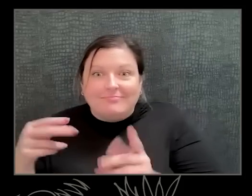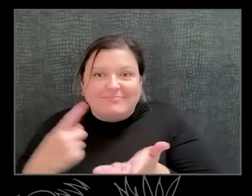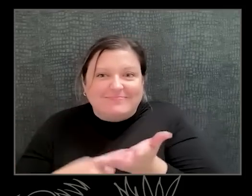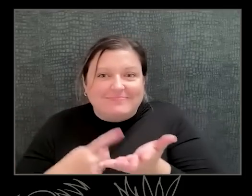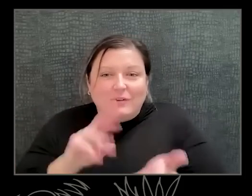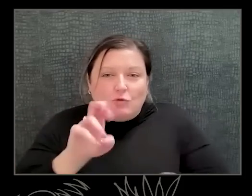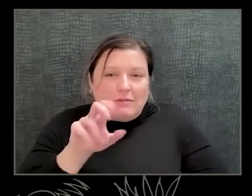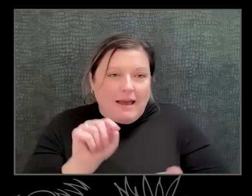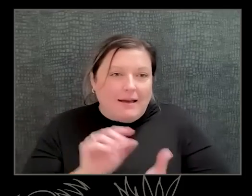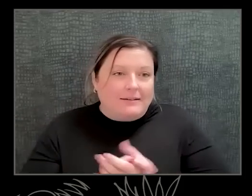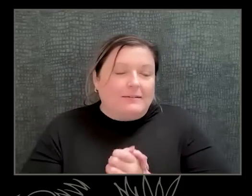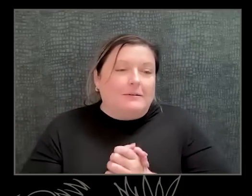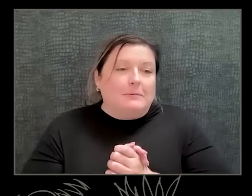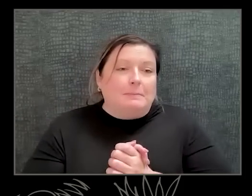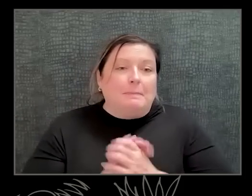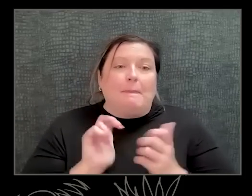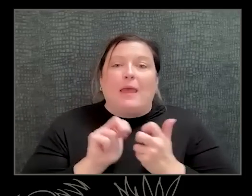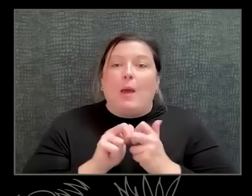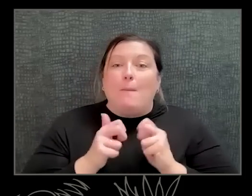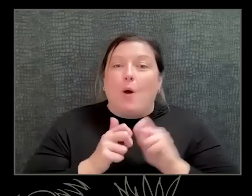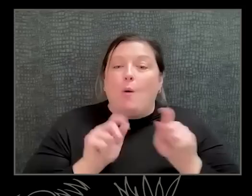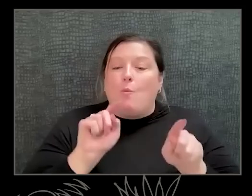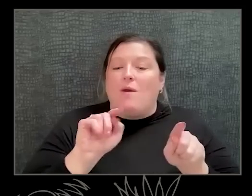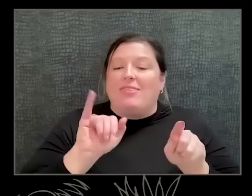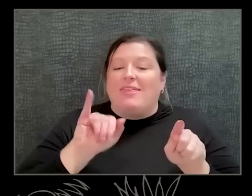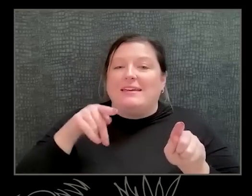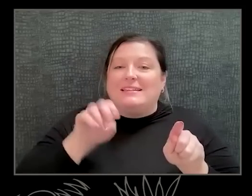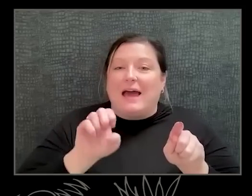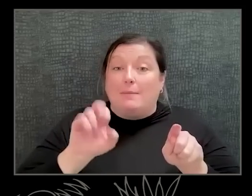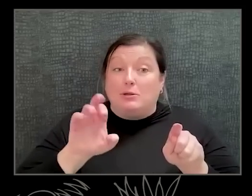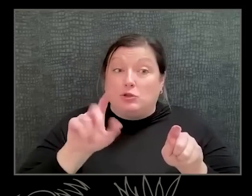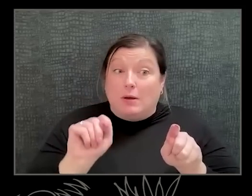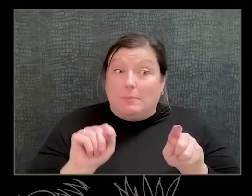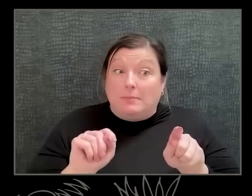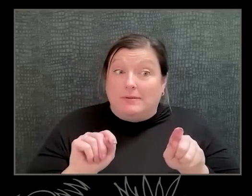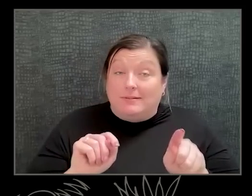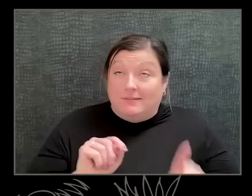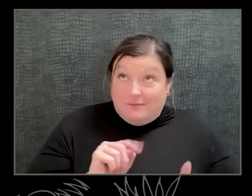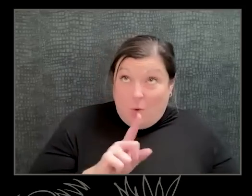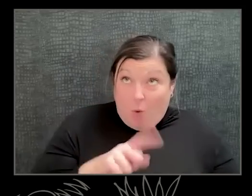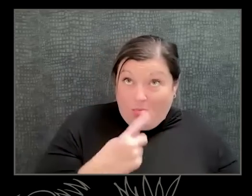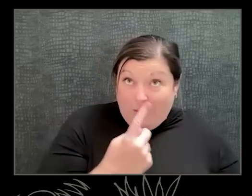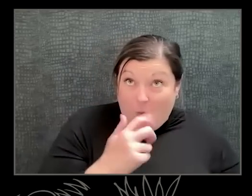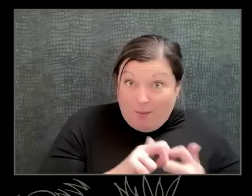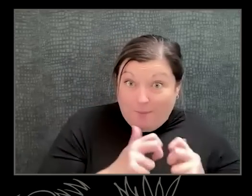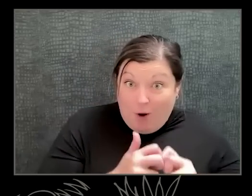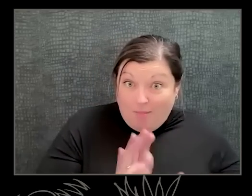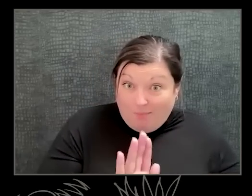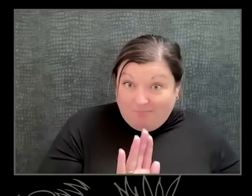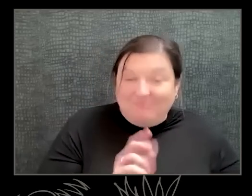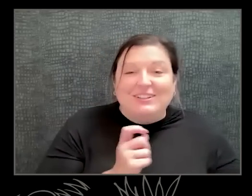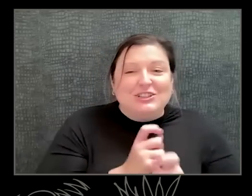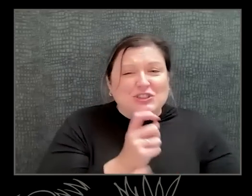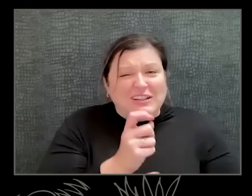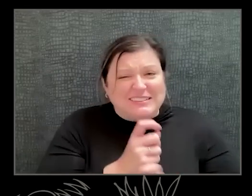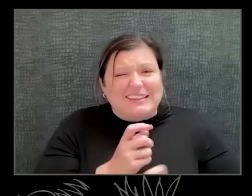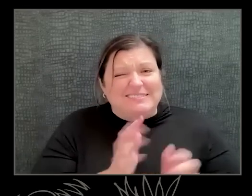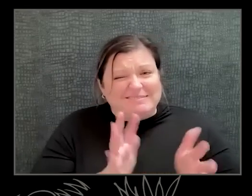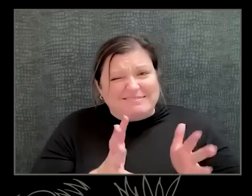So, the problem with TypeScript. Only one? Just kidding, but only kind of.